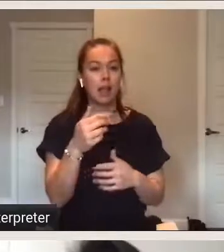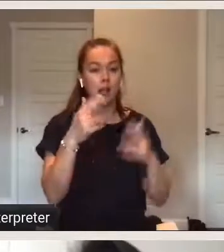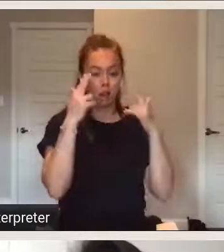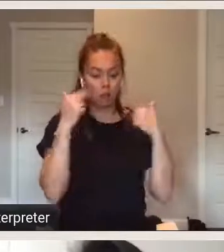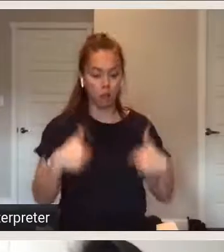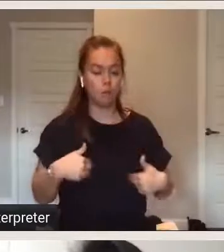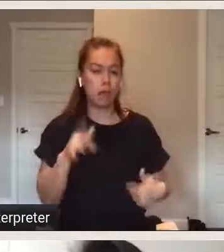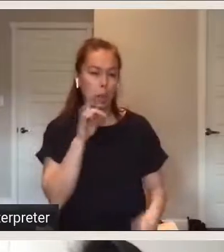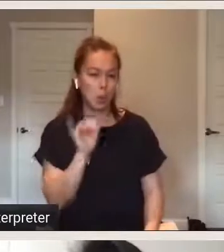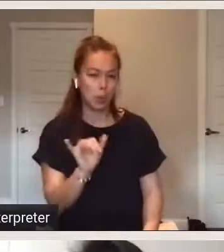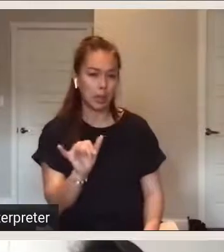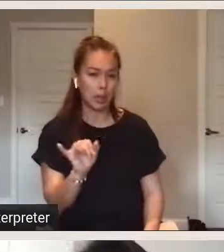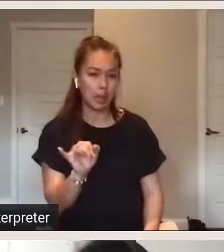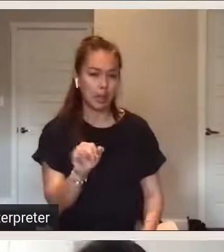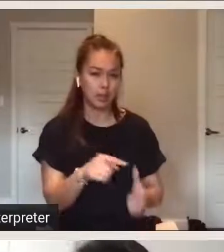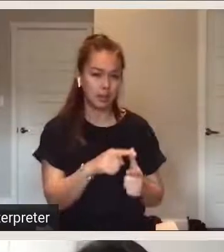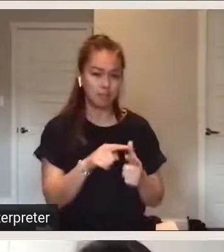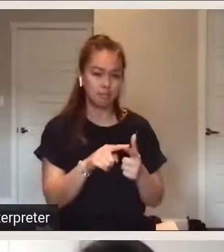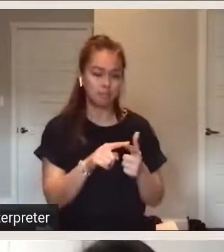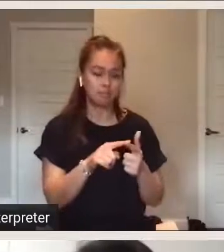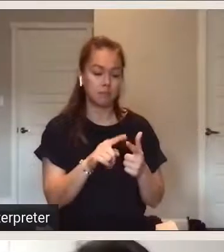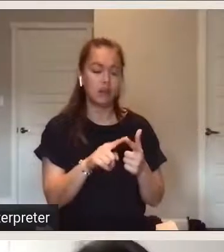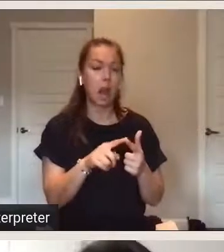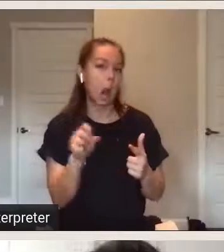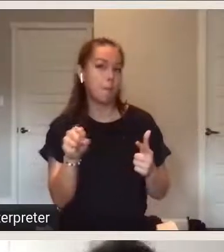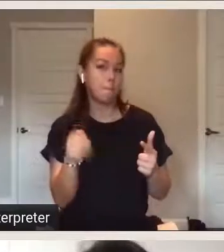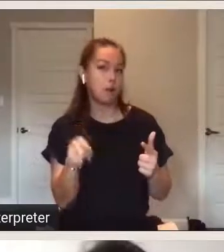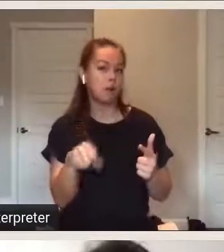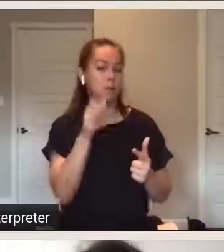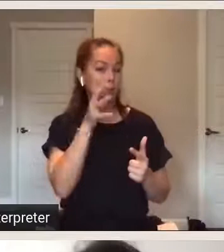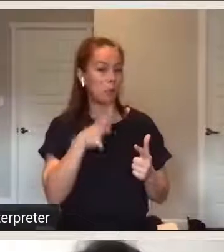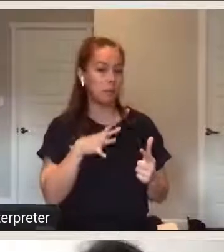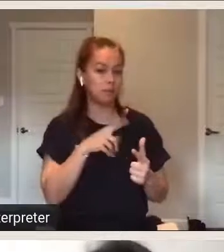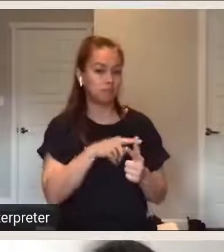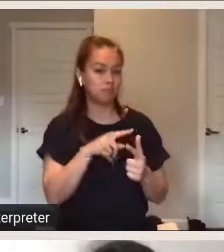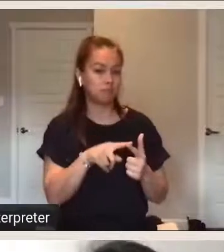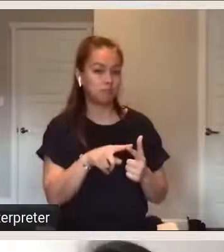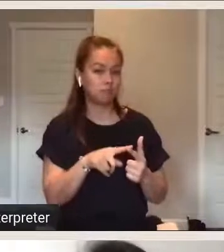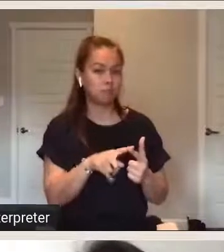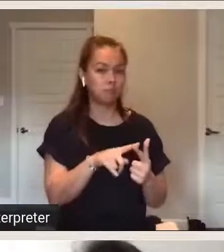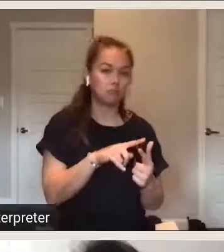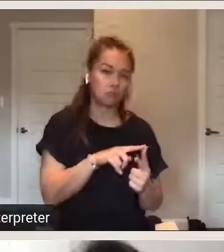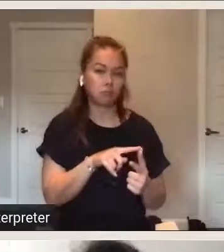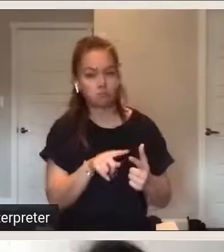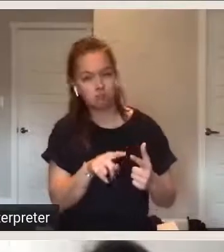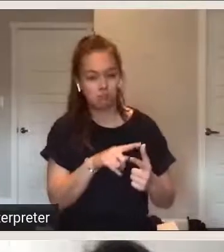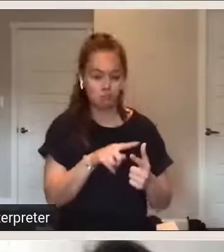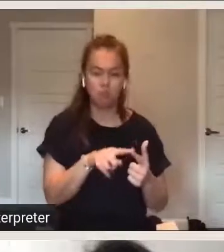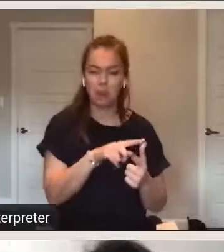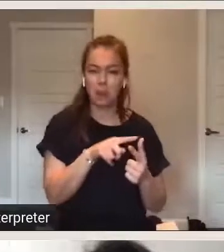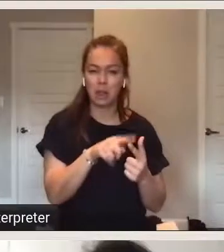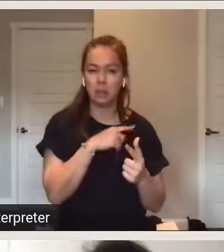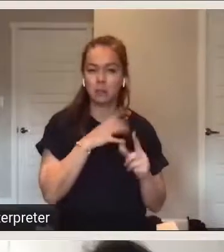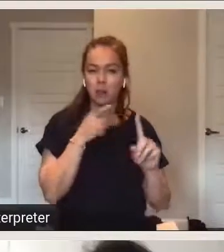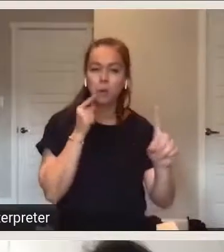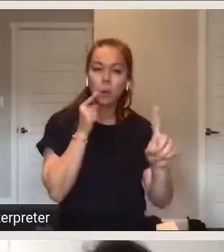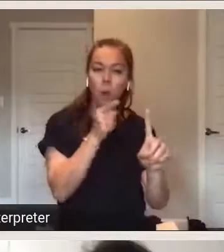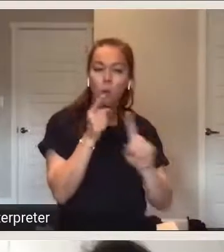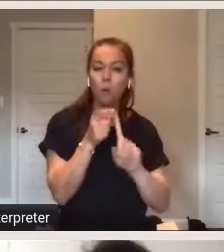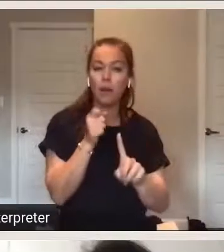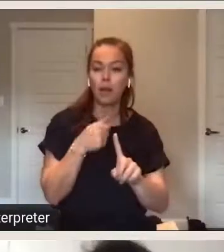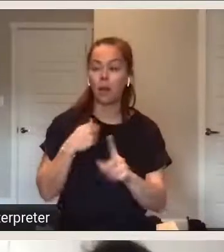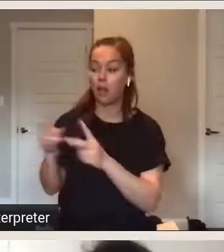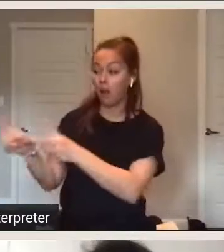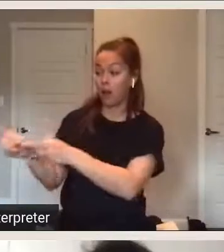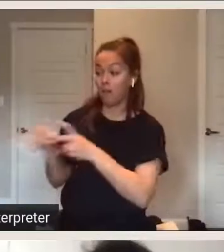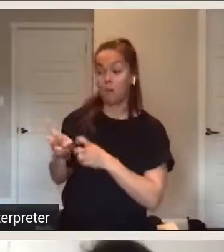like present, possibly be a woman, of even if they're not. But because I feel like